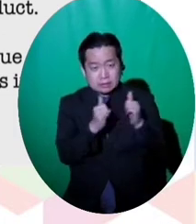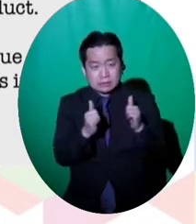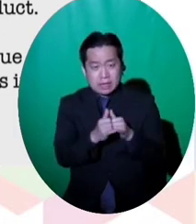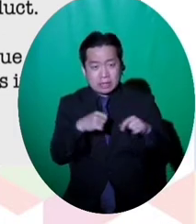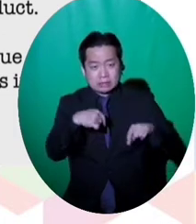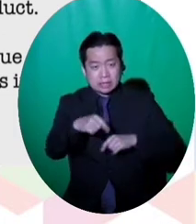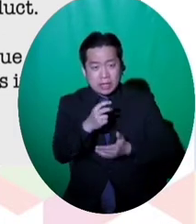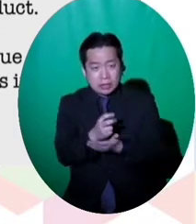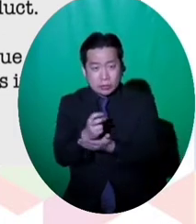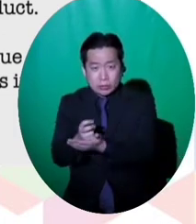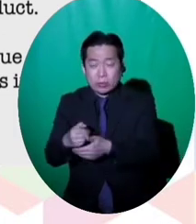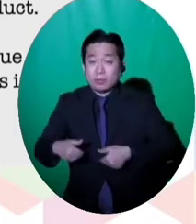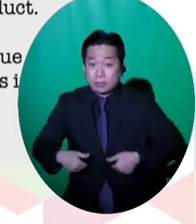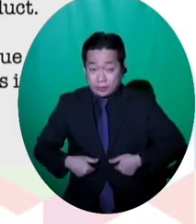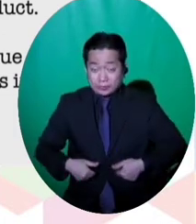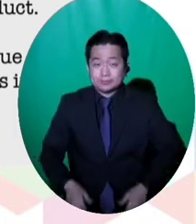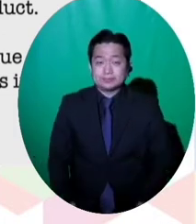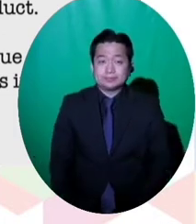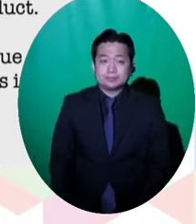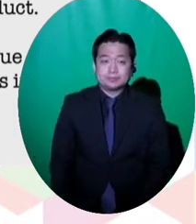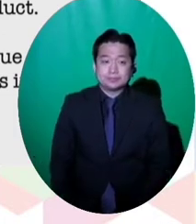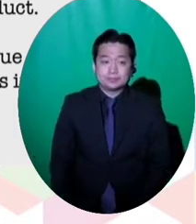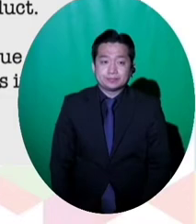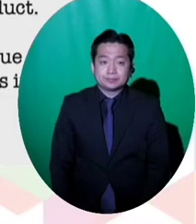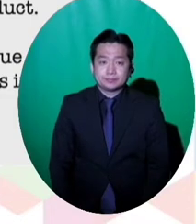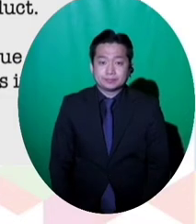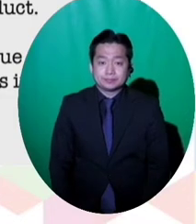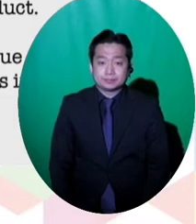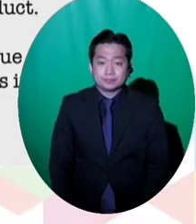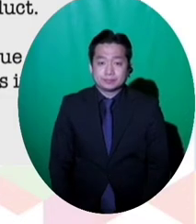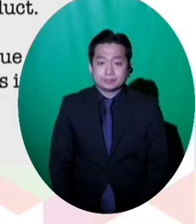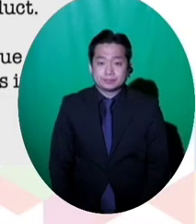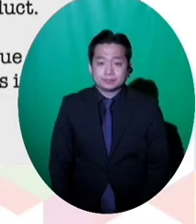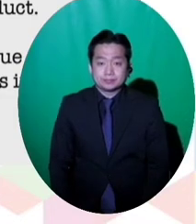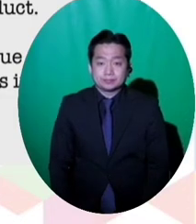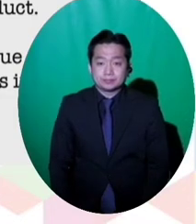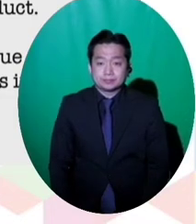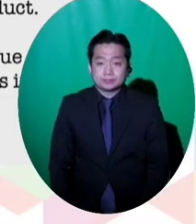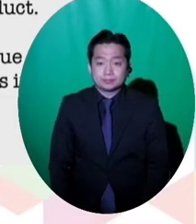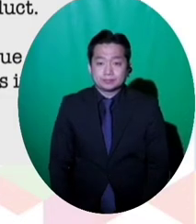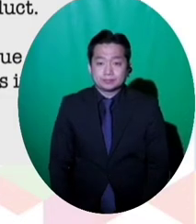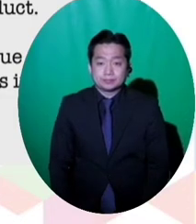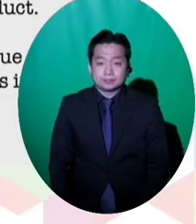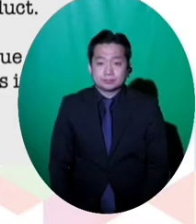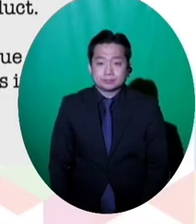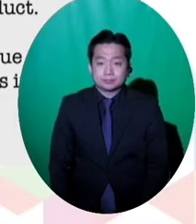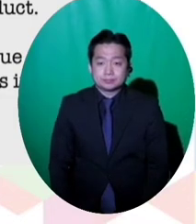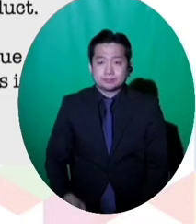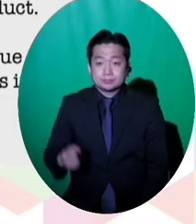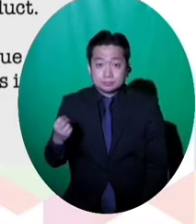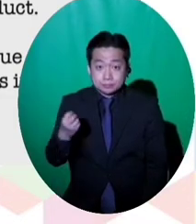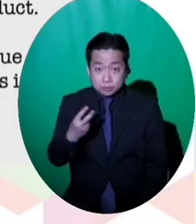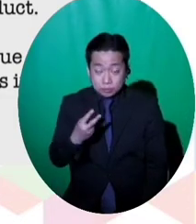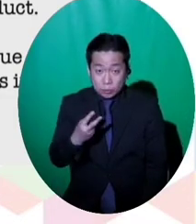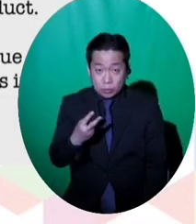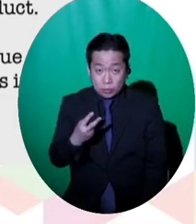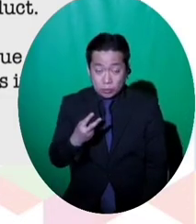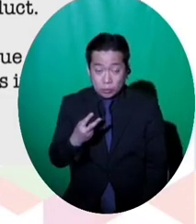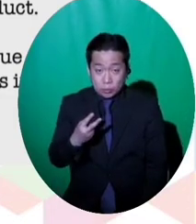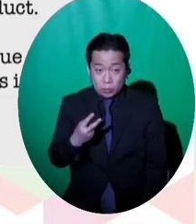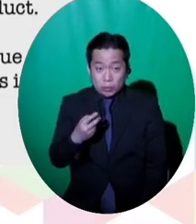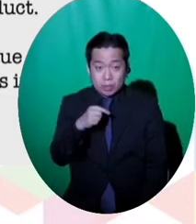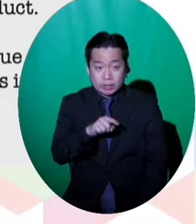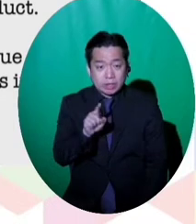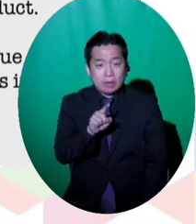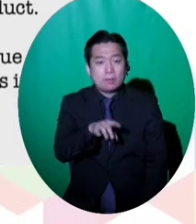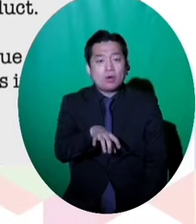require a pretty fundamental reorientation of priorities away from economic growth defined in terms